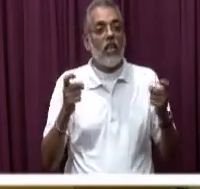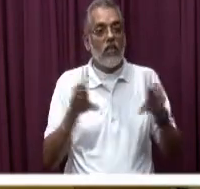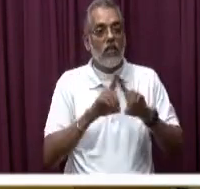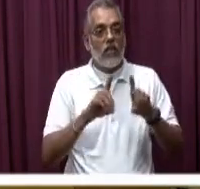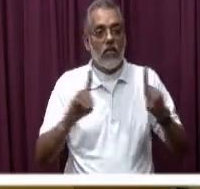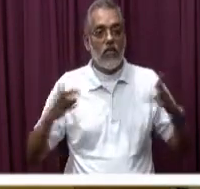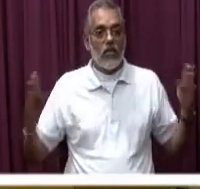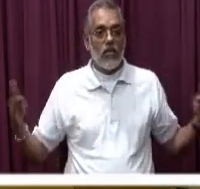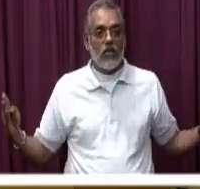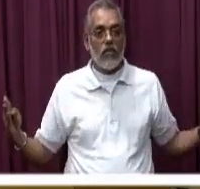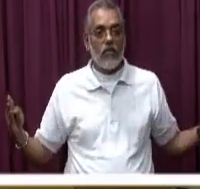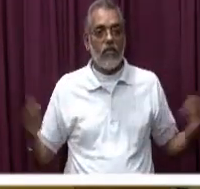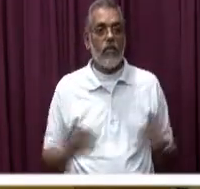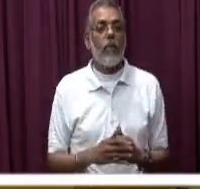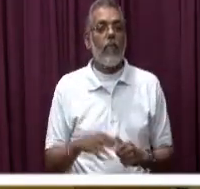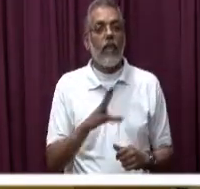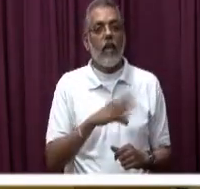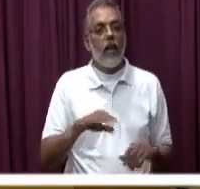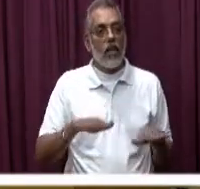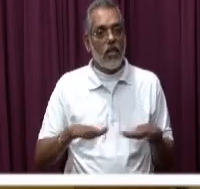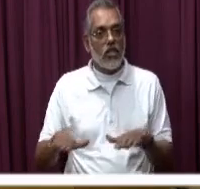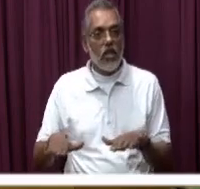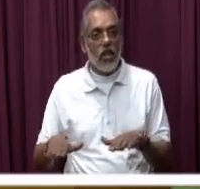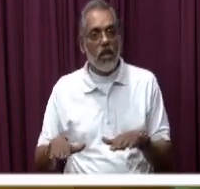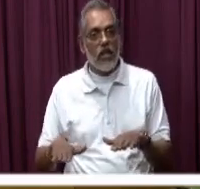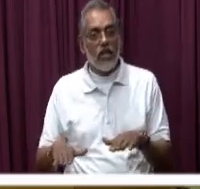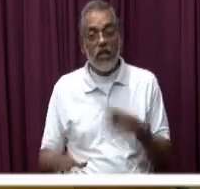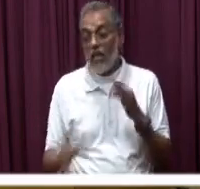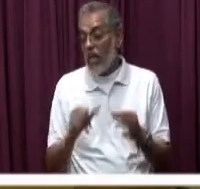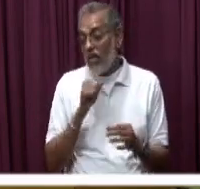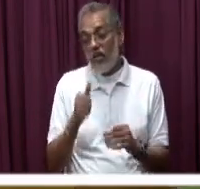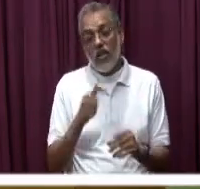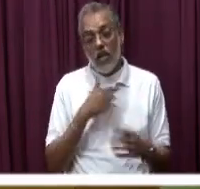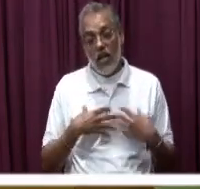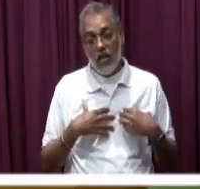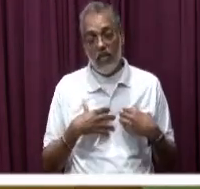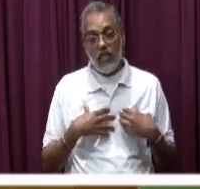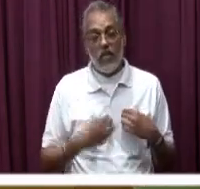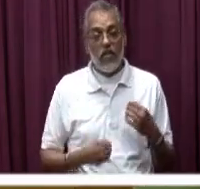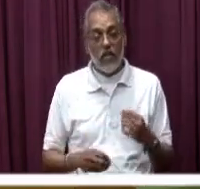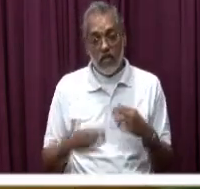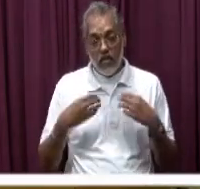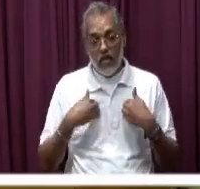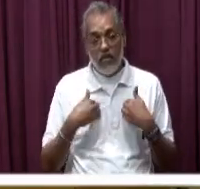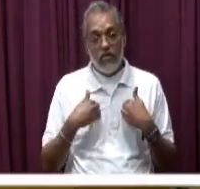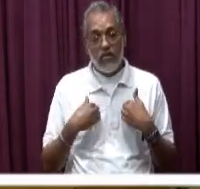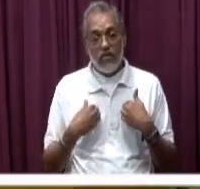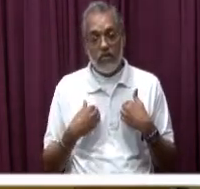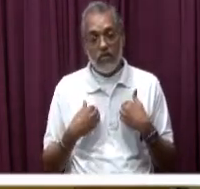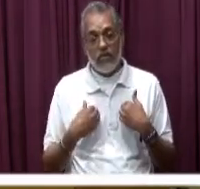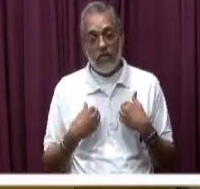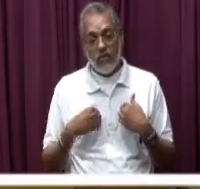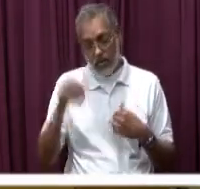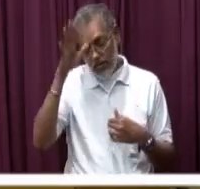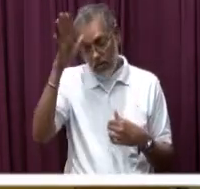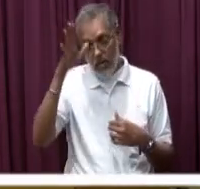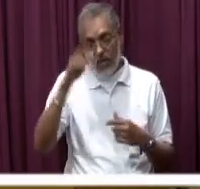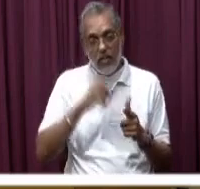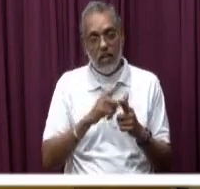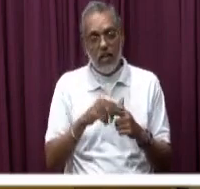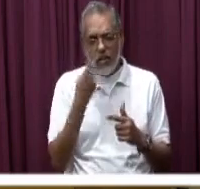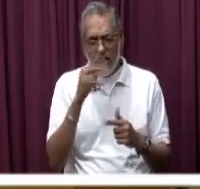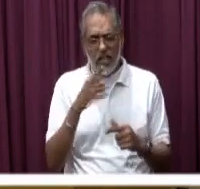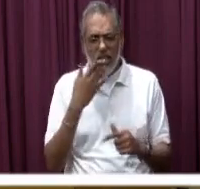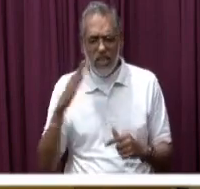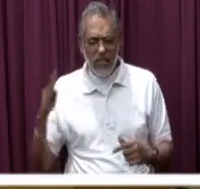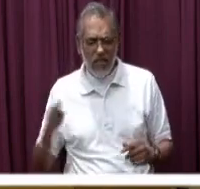family. And a child that grows up without a father who is nurturing and guarding, you see the behavior